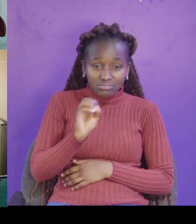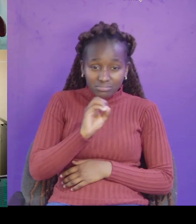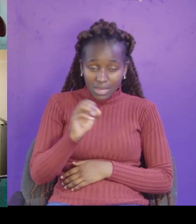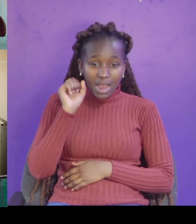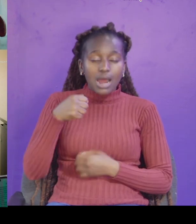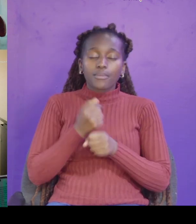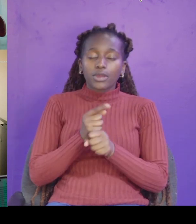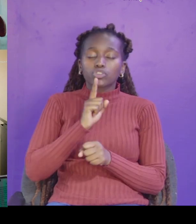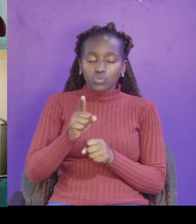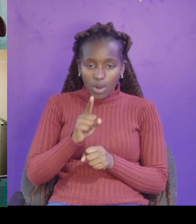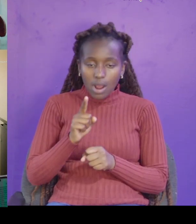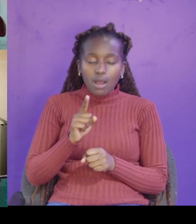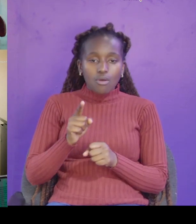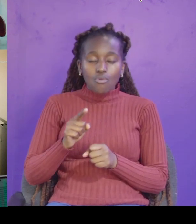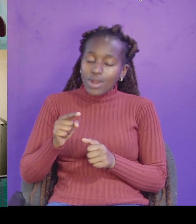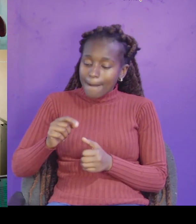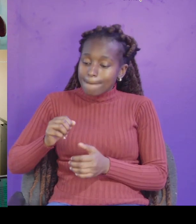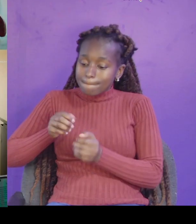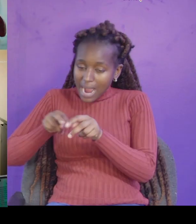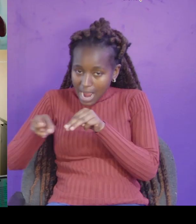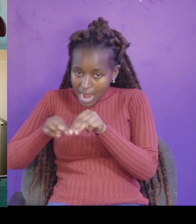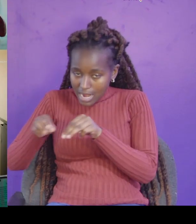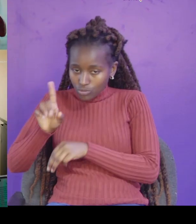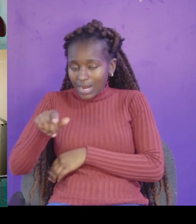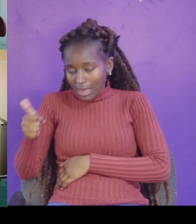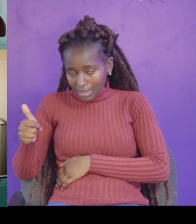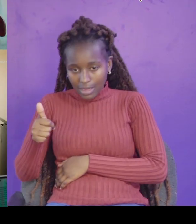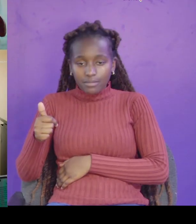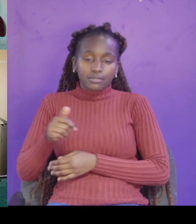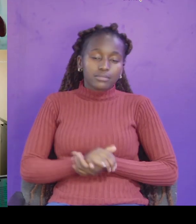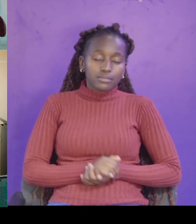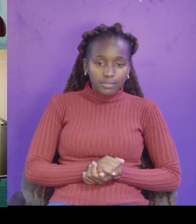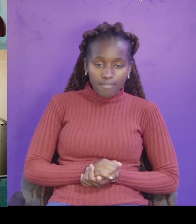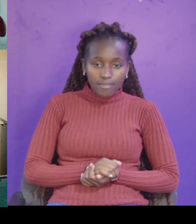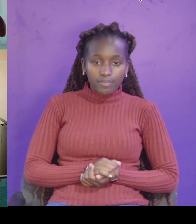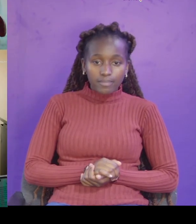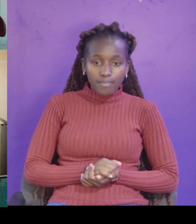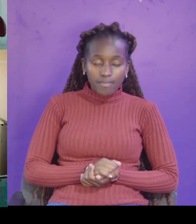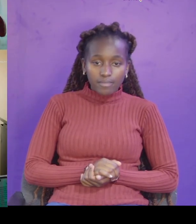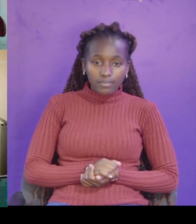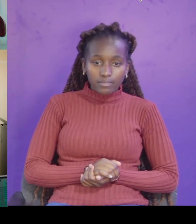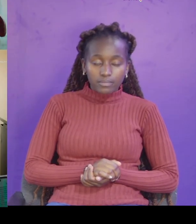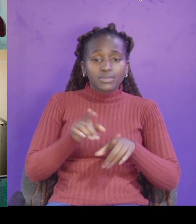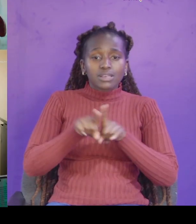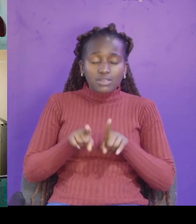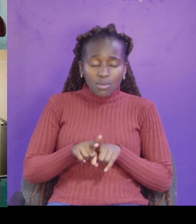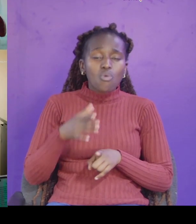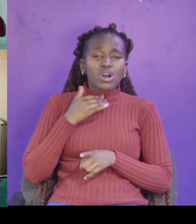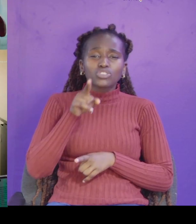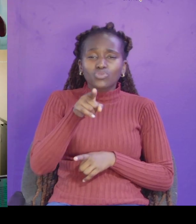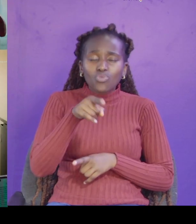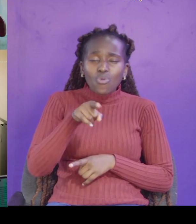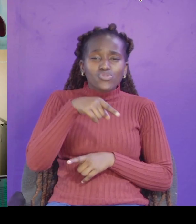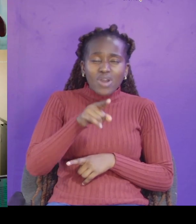well. Whatever waste they generate should be managed properly, not to enter into a drainage system, creating